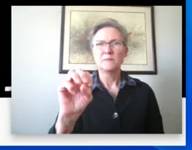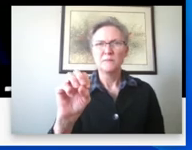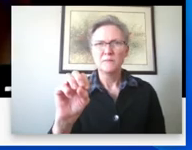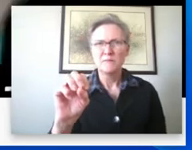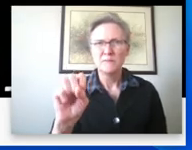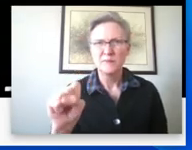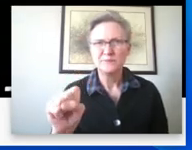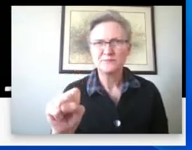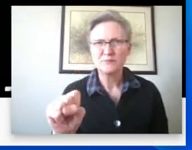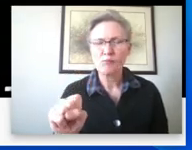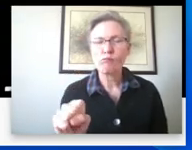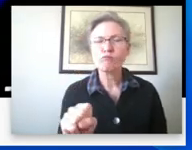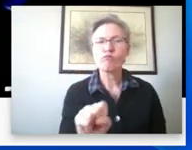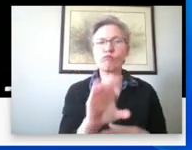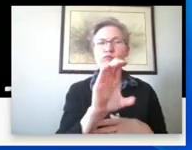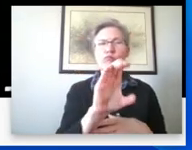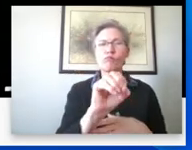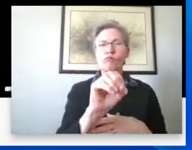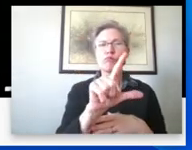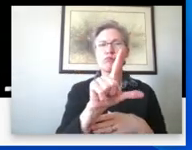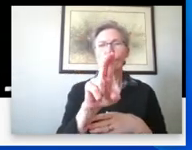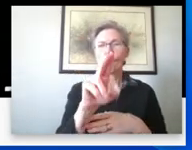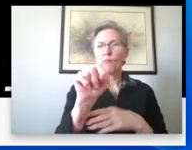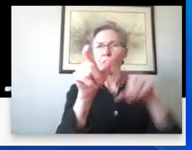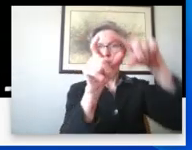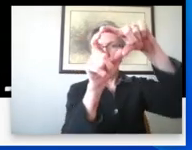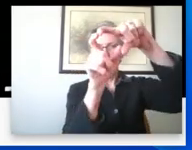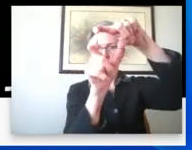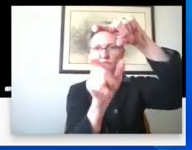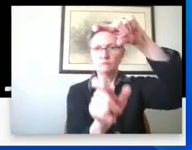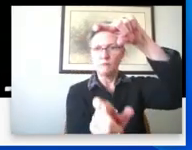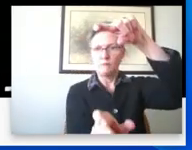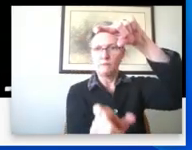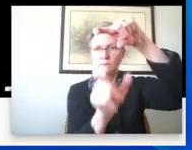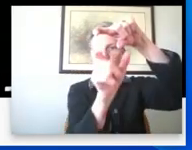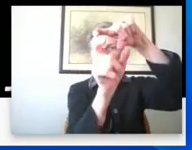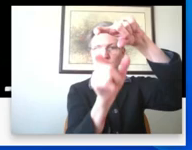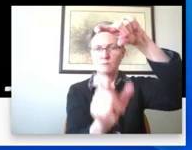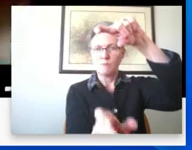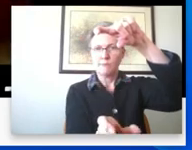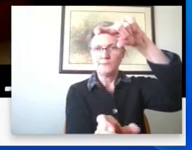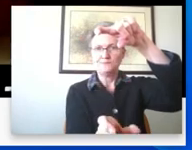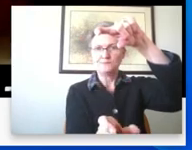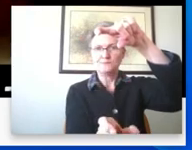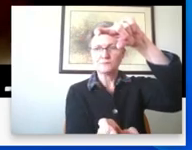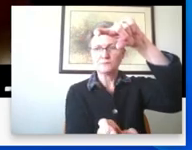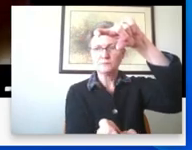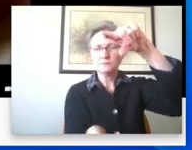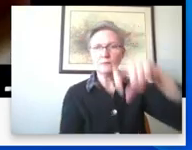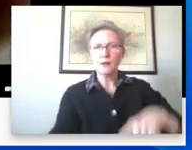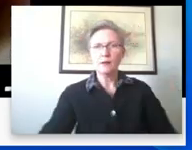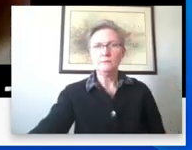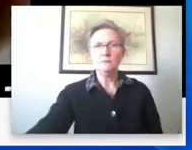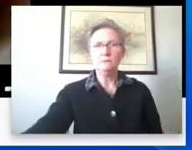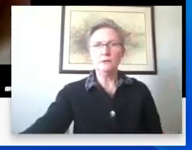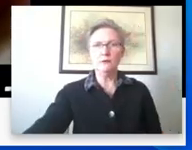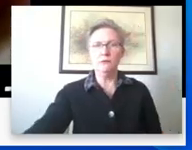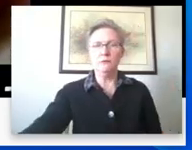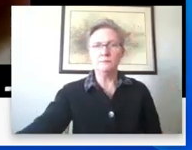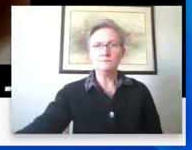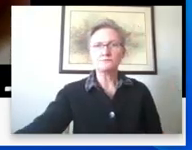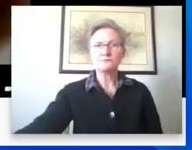Okay? Columns go the other way. They go up and down. And this is how I